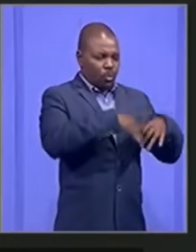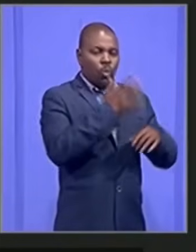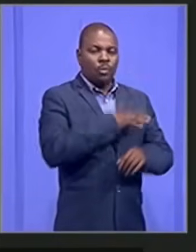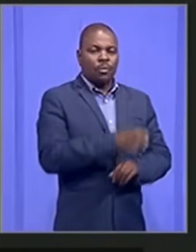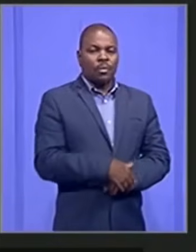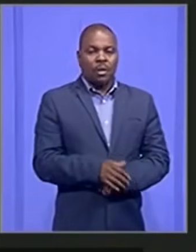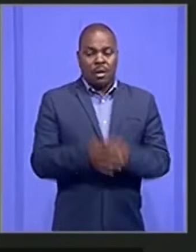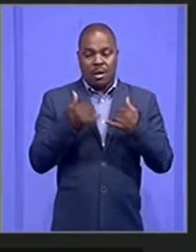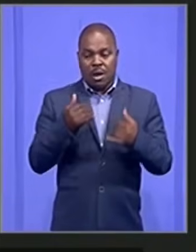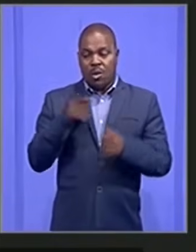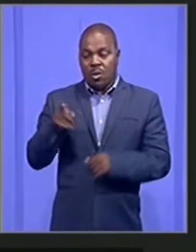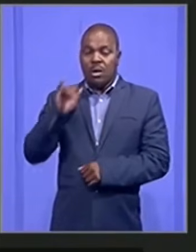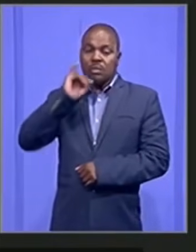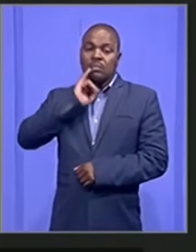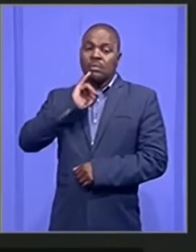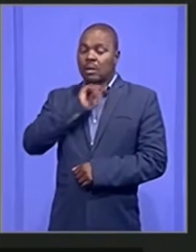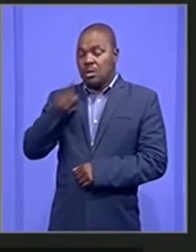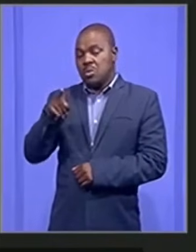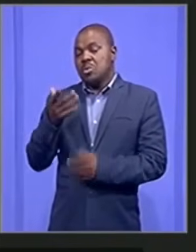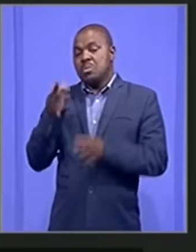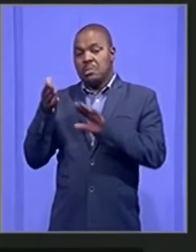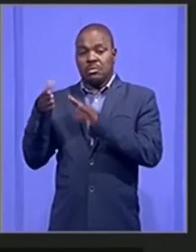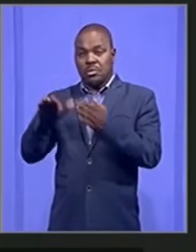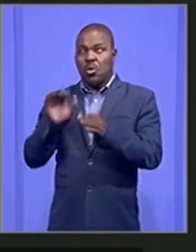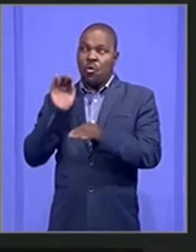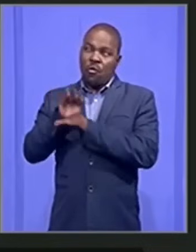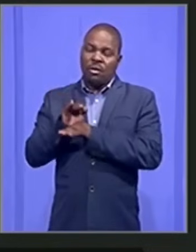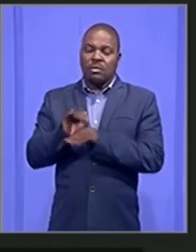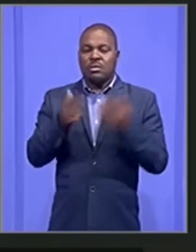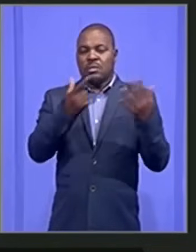Israeli casualties is more than 700.